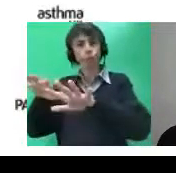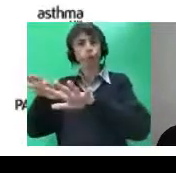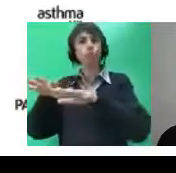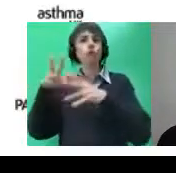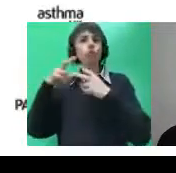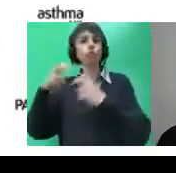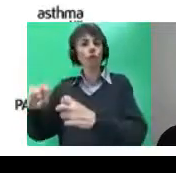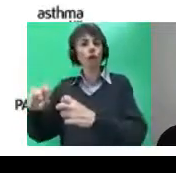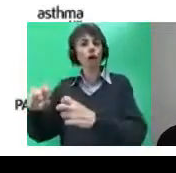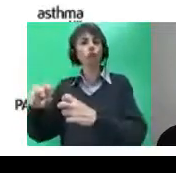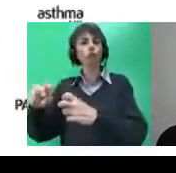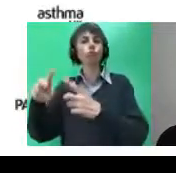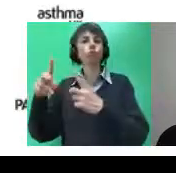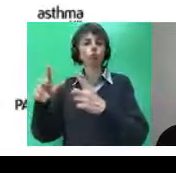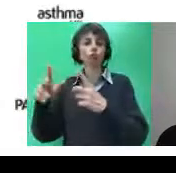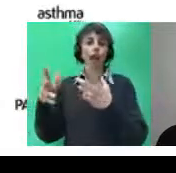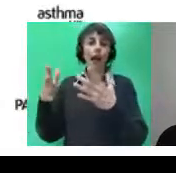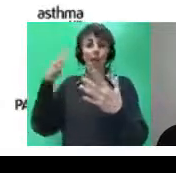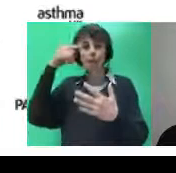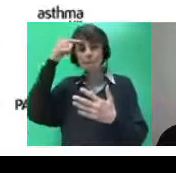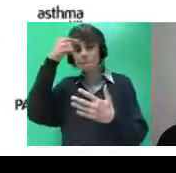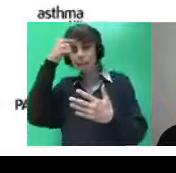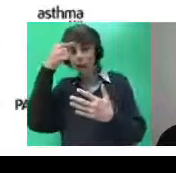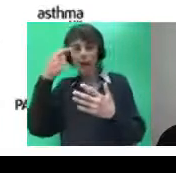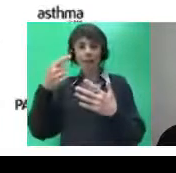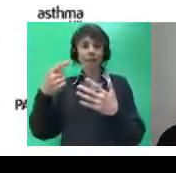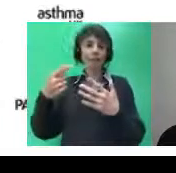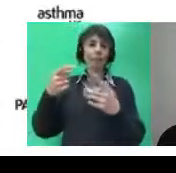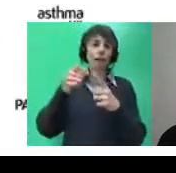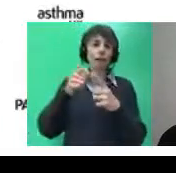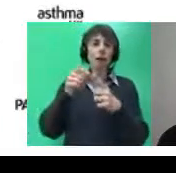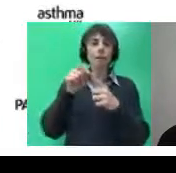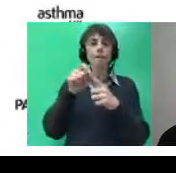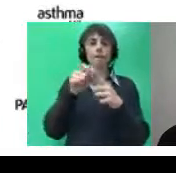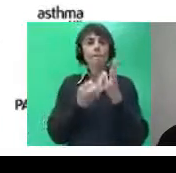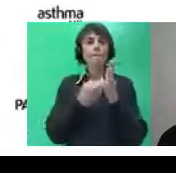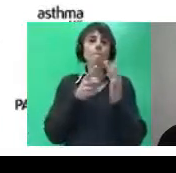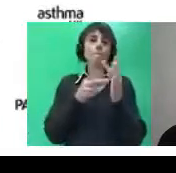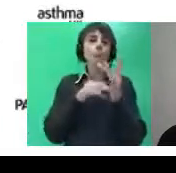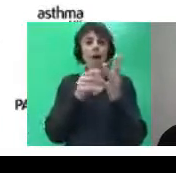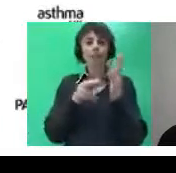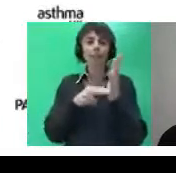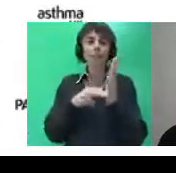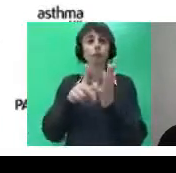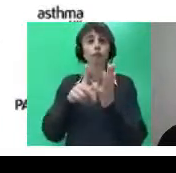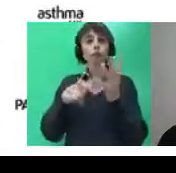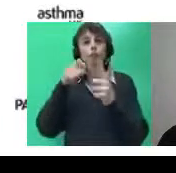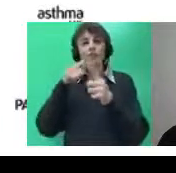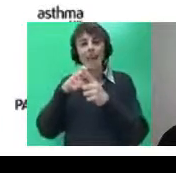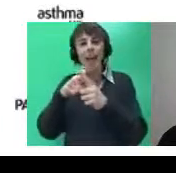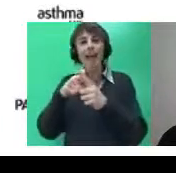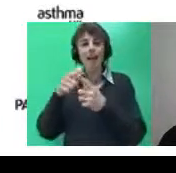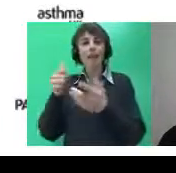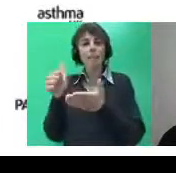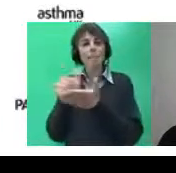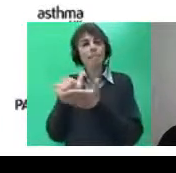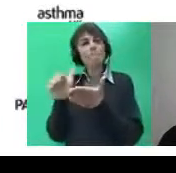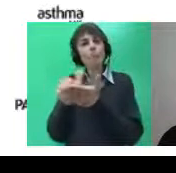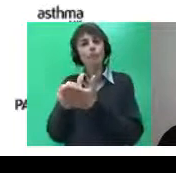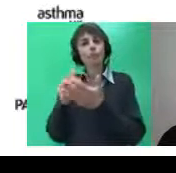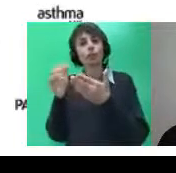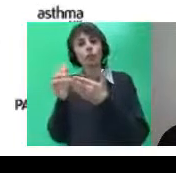and Parkinson's UK as charity partners. And we are also maximising the reach of this campaign by working with other partners such